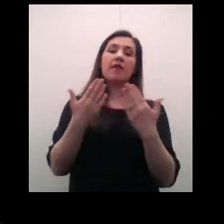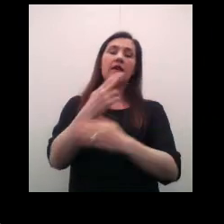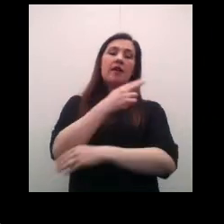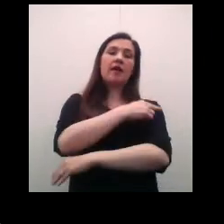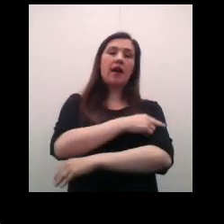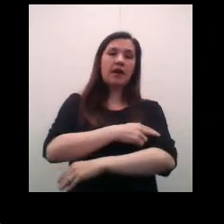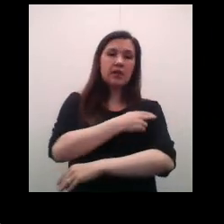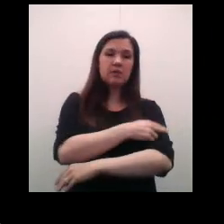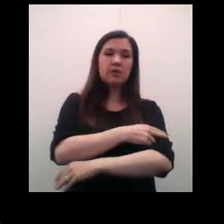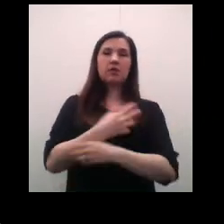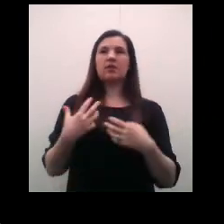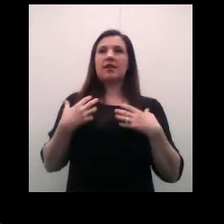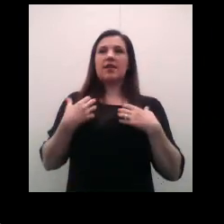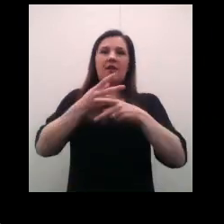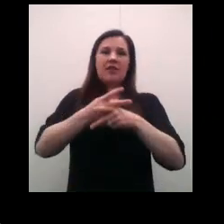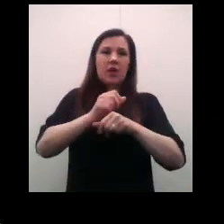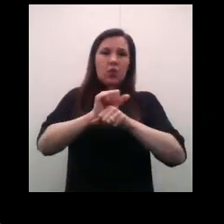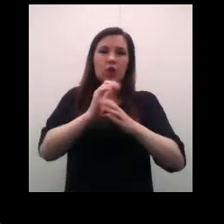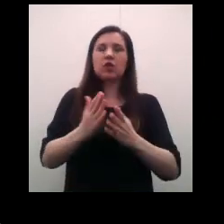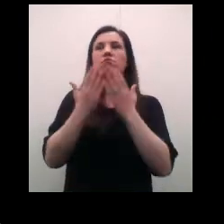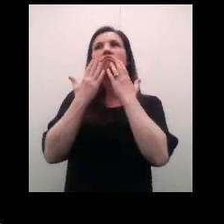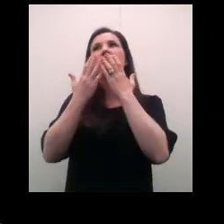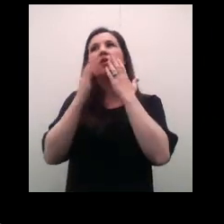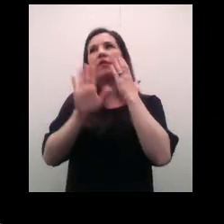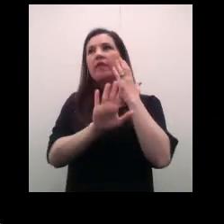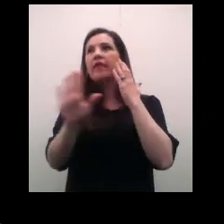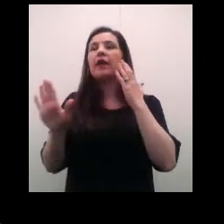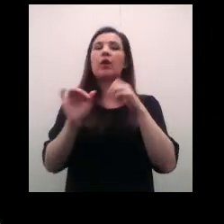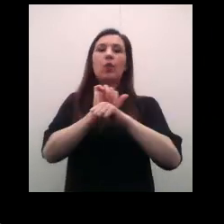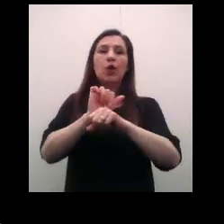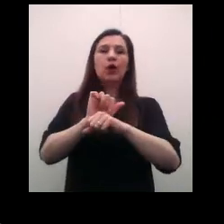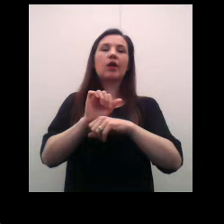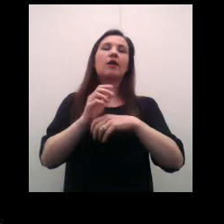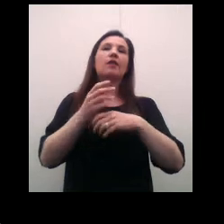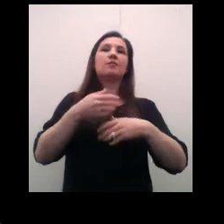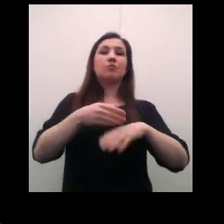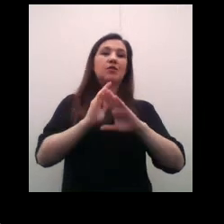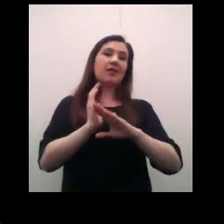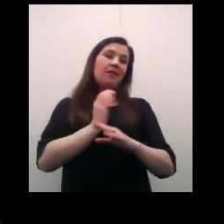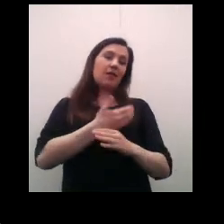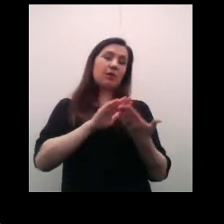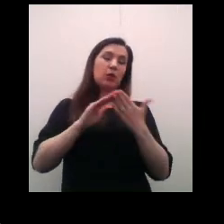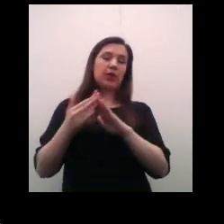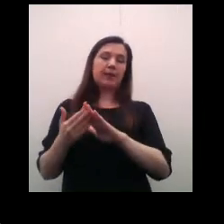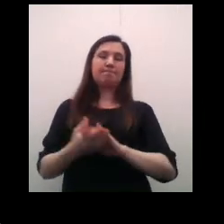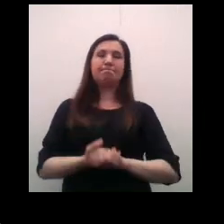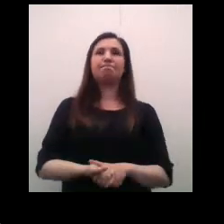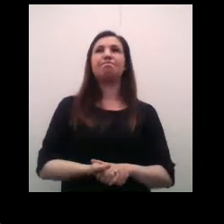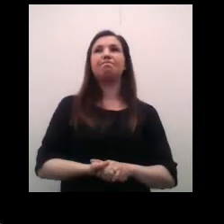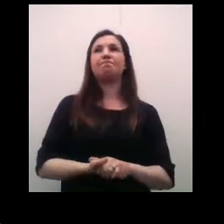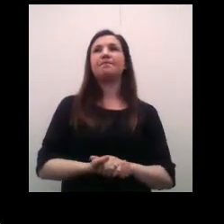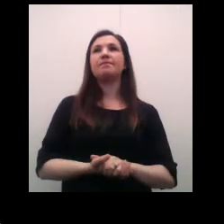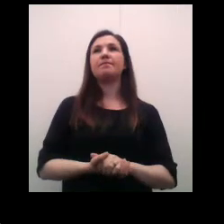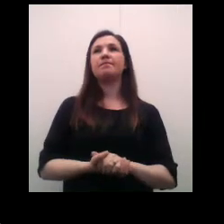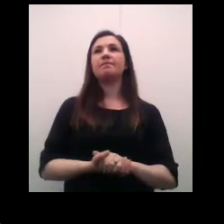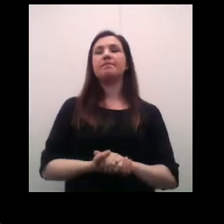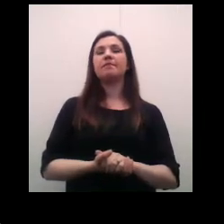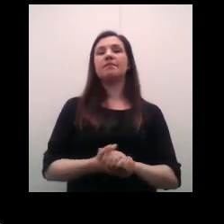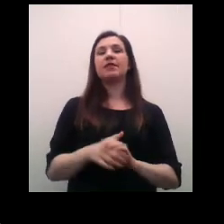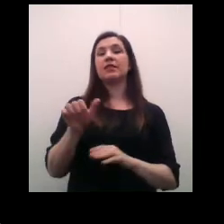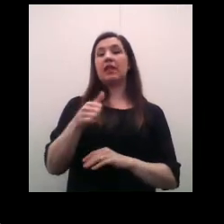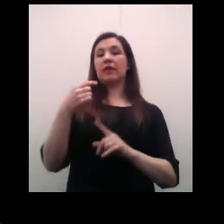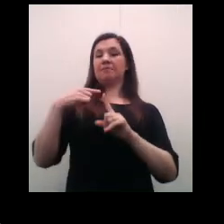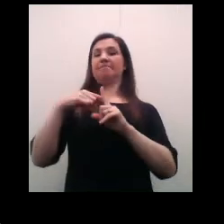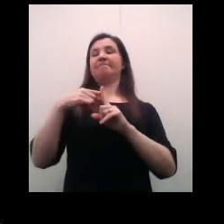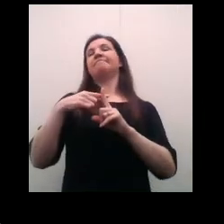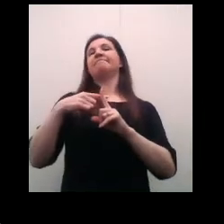hospitals and the healthcare workers for the great work that they're doing to protect the individuals in our community. Another good thing that came up in the